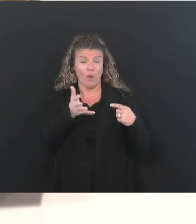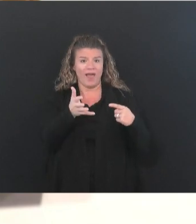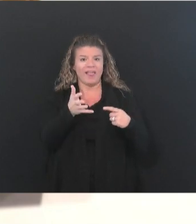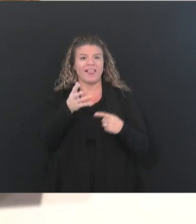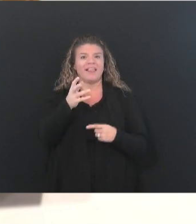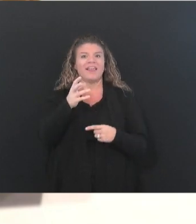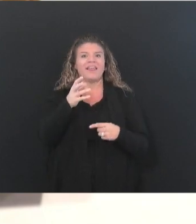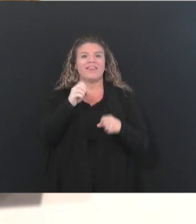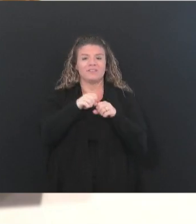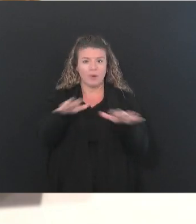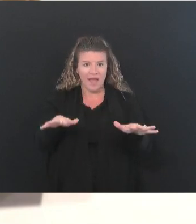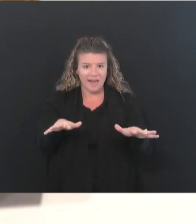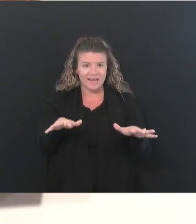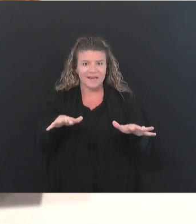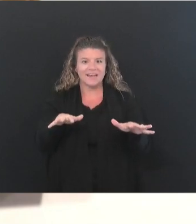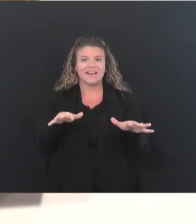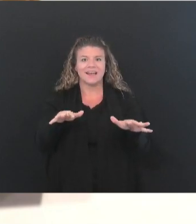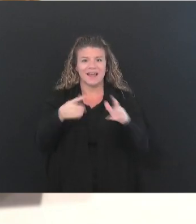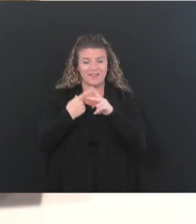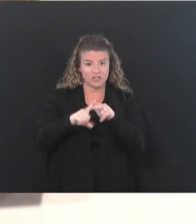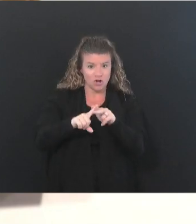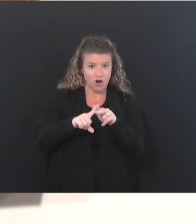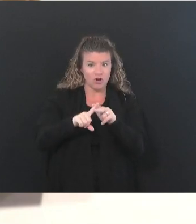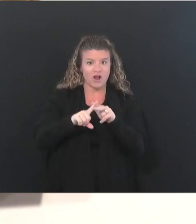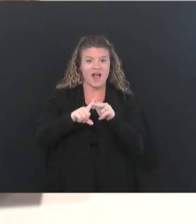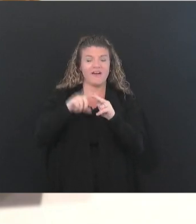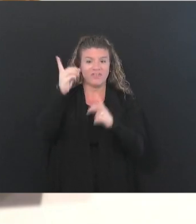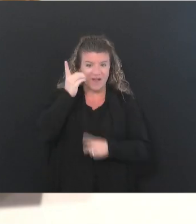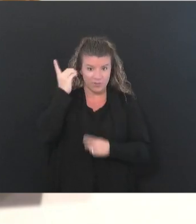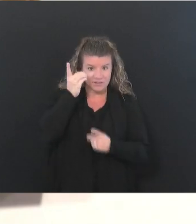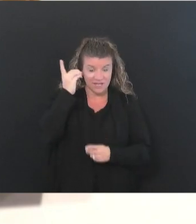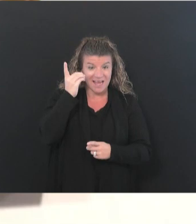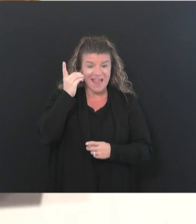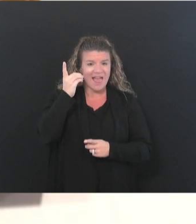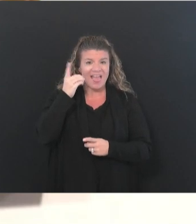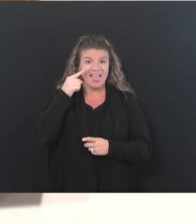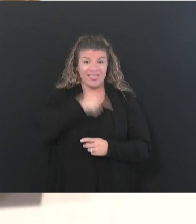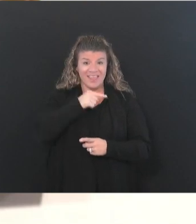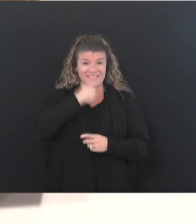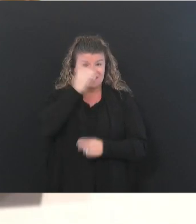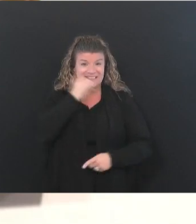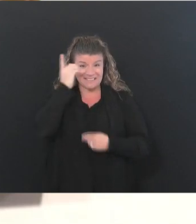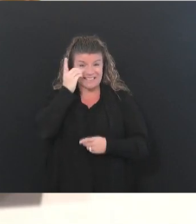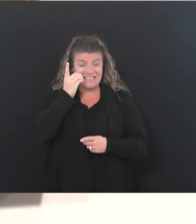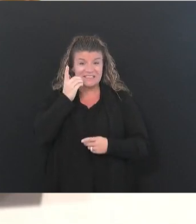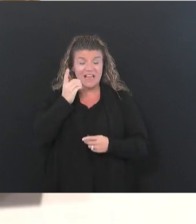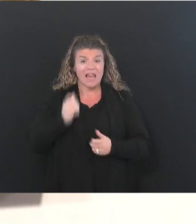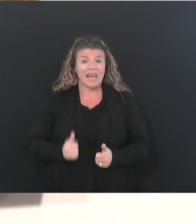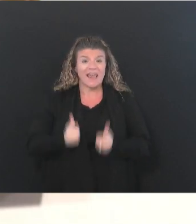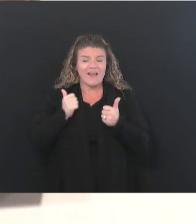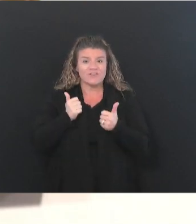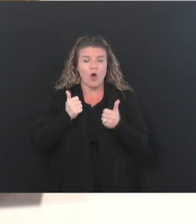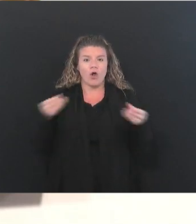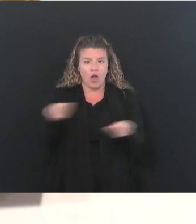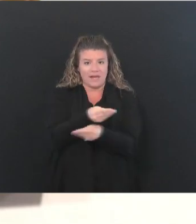really lives and thrives on person-to-person contact. And there's a measure called